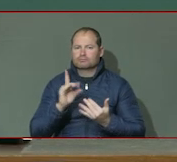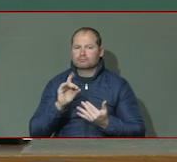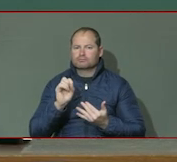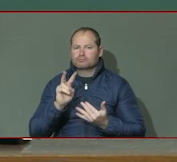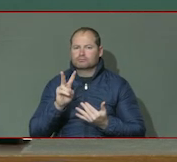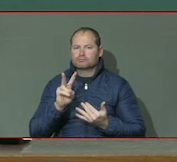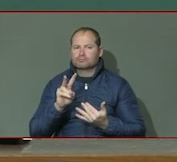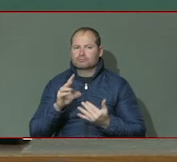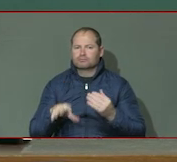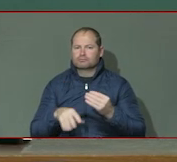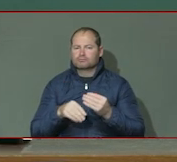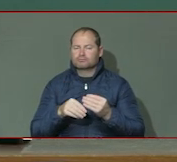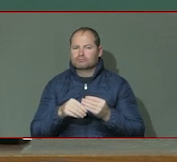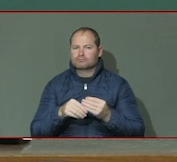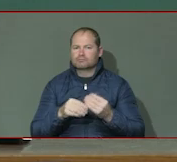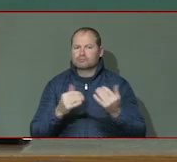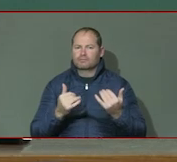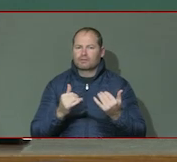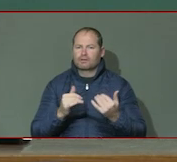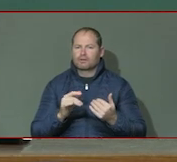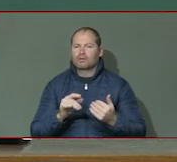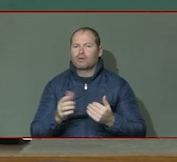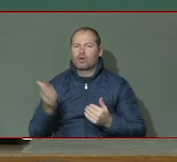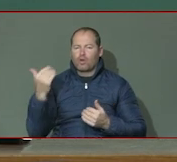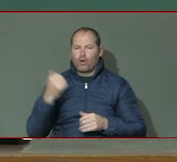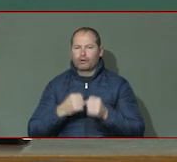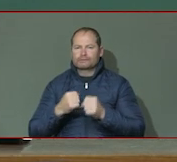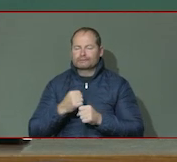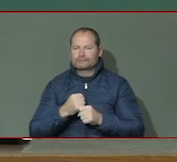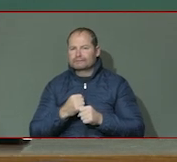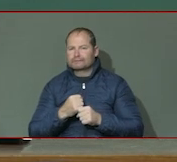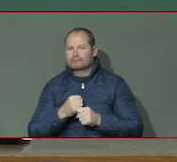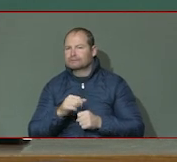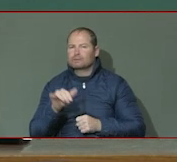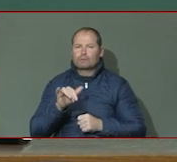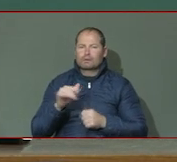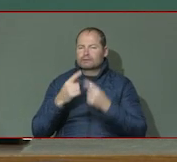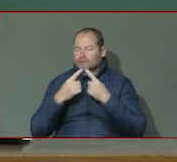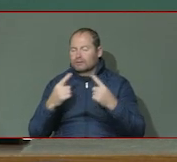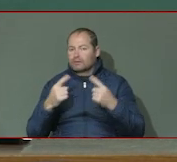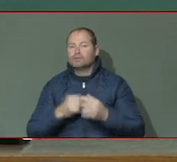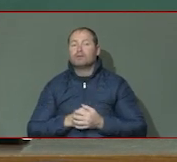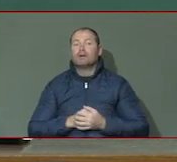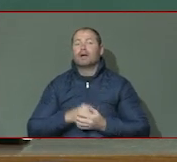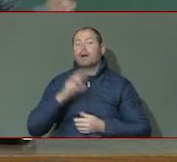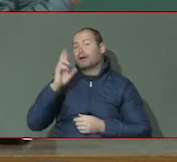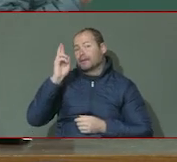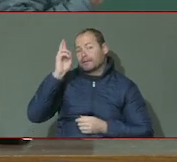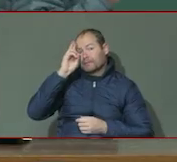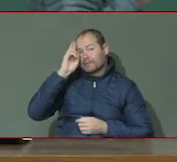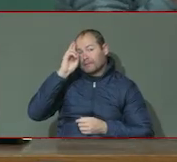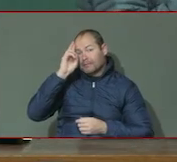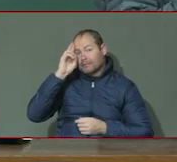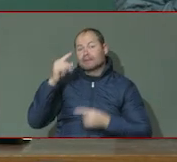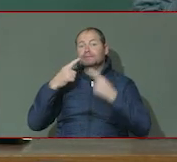dividends from last year. Which one is it? The declared or the declared one? Remember when we started